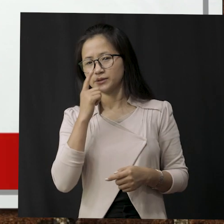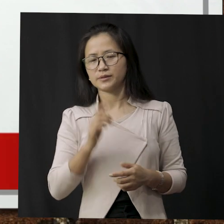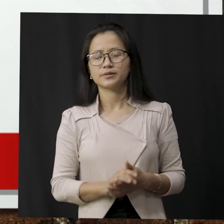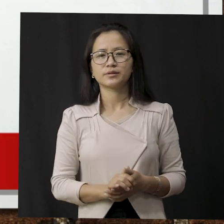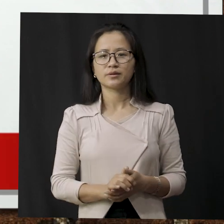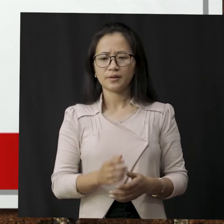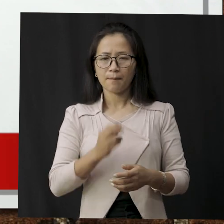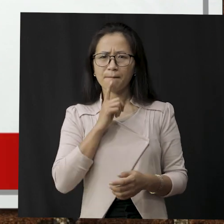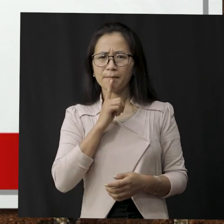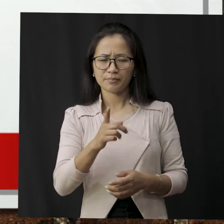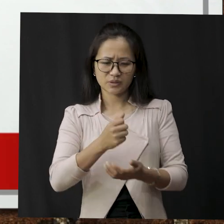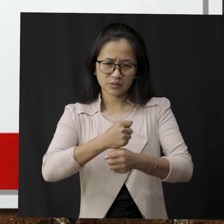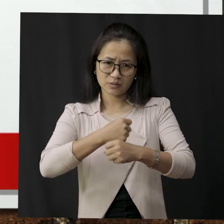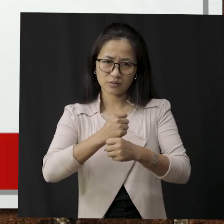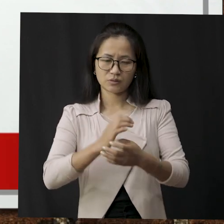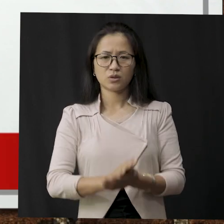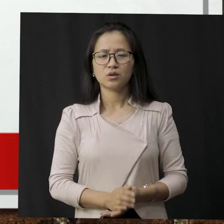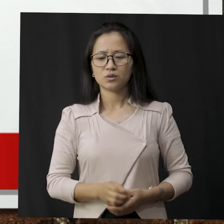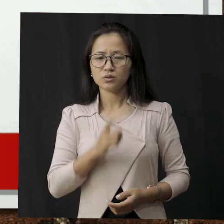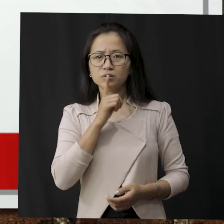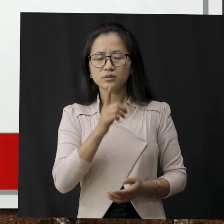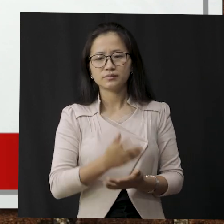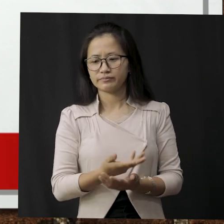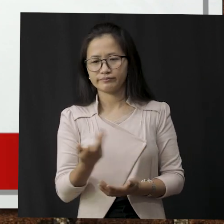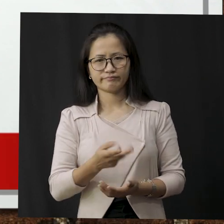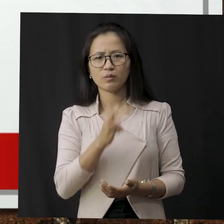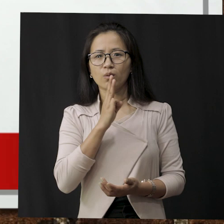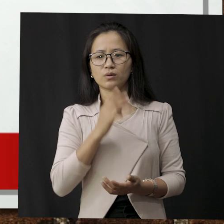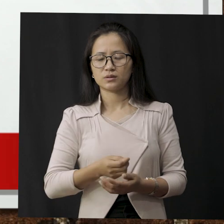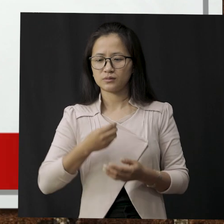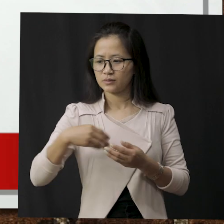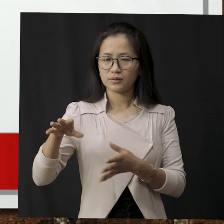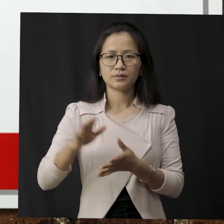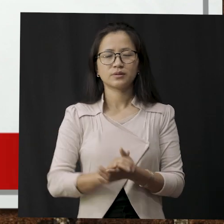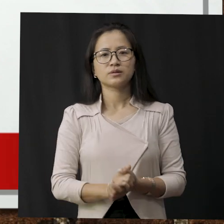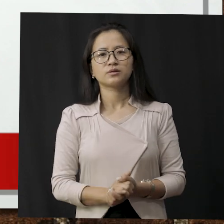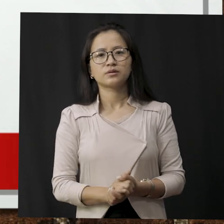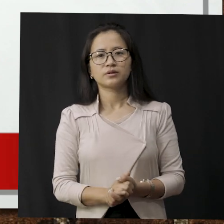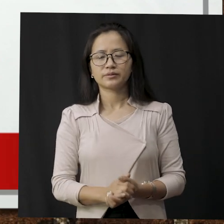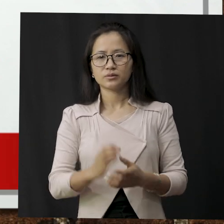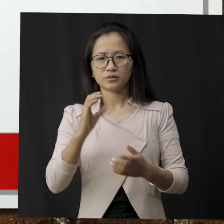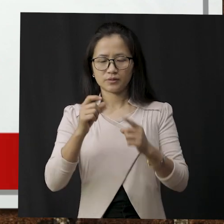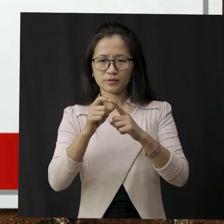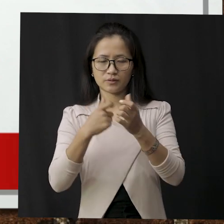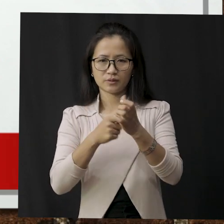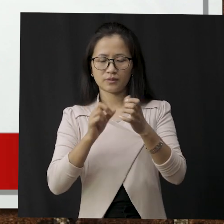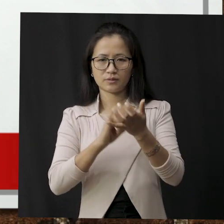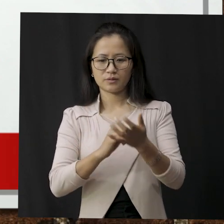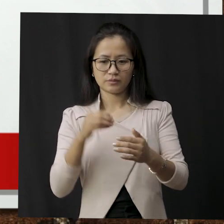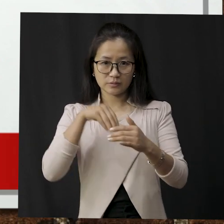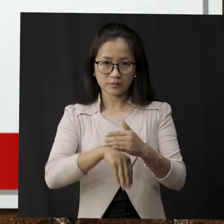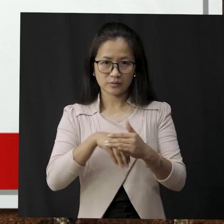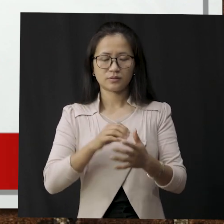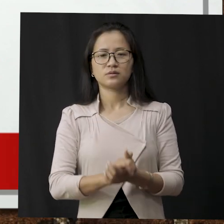friend, she makes sure that there is no water left stagnant in the drain. She makes